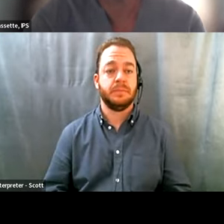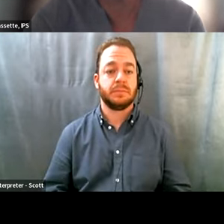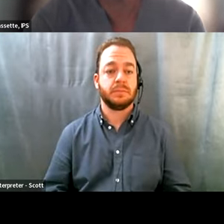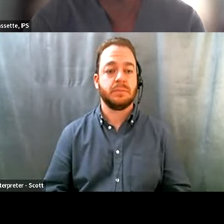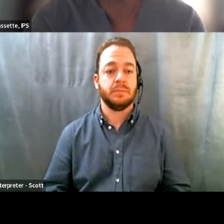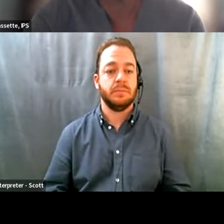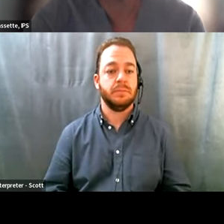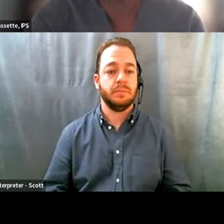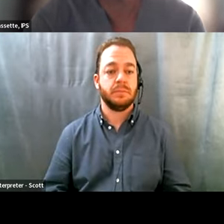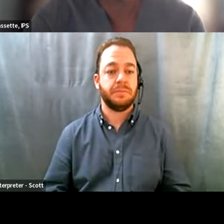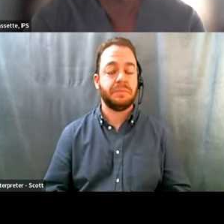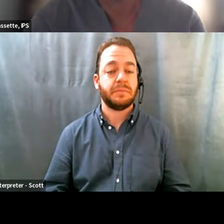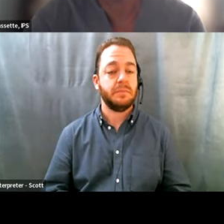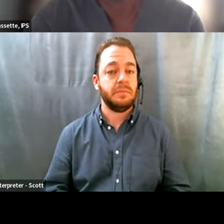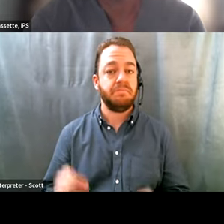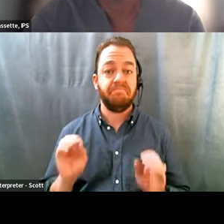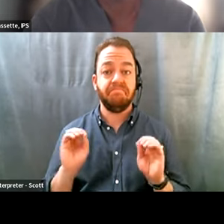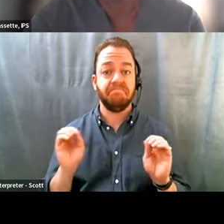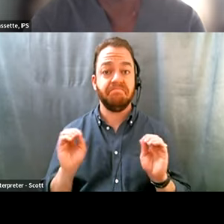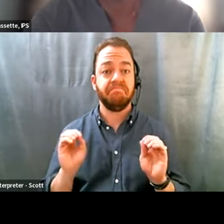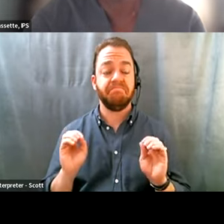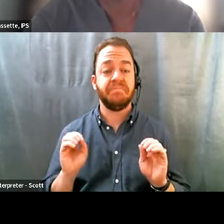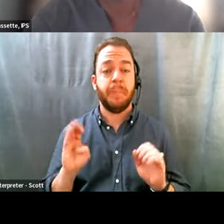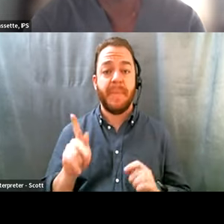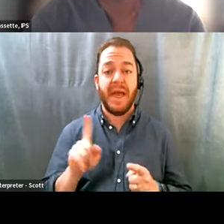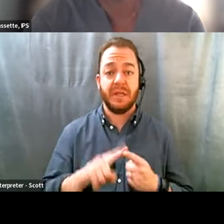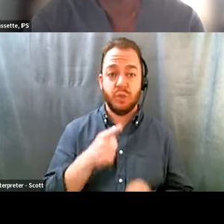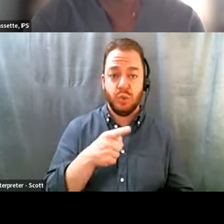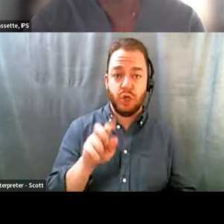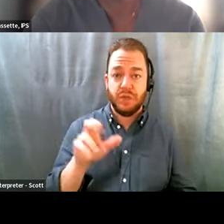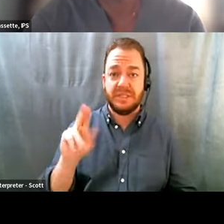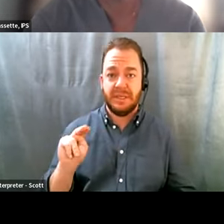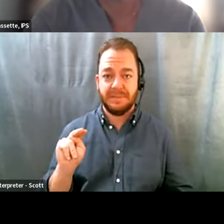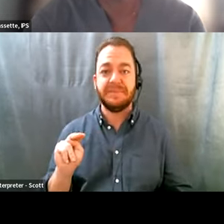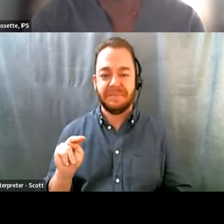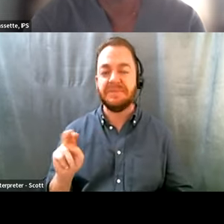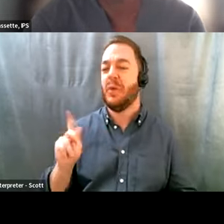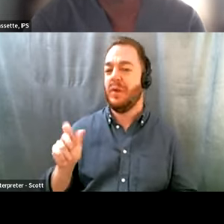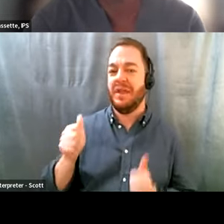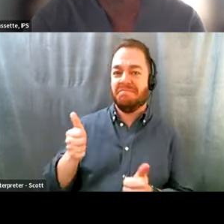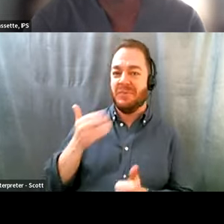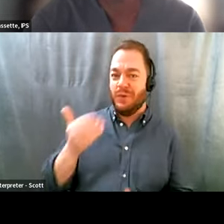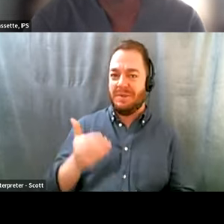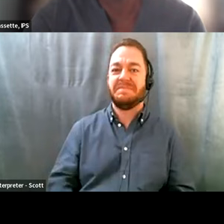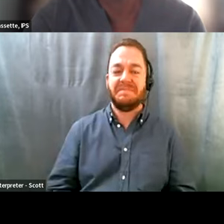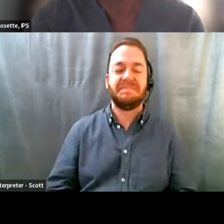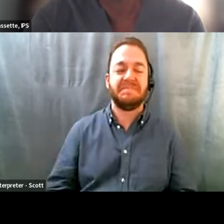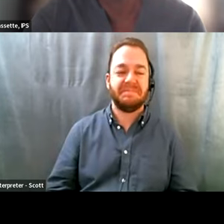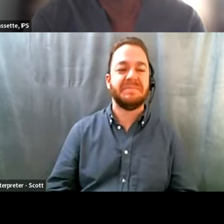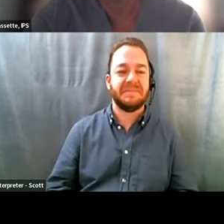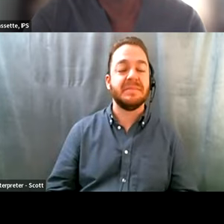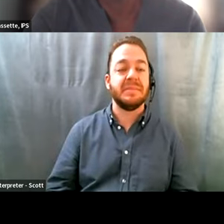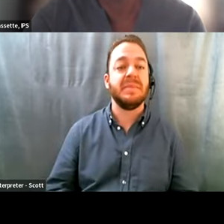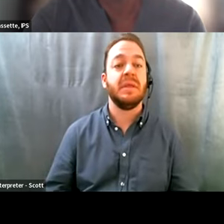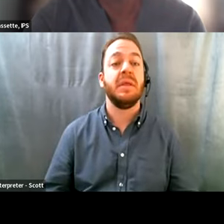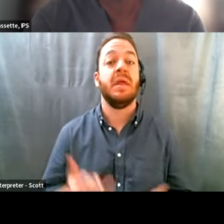Well, not hearing any. I will send it back to you, Kristen. Okay, great. Great, thanks. Okay, so